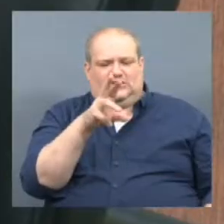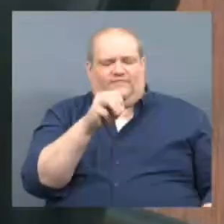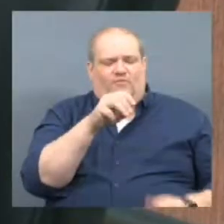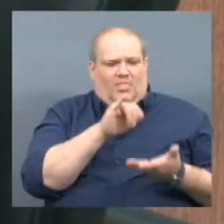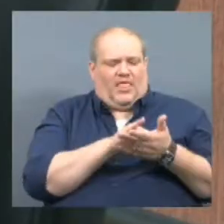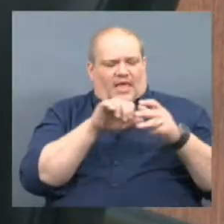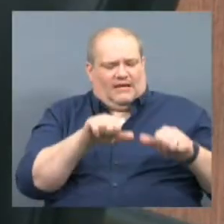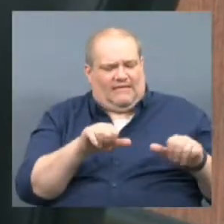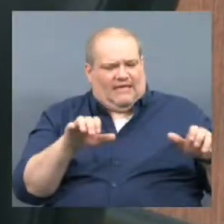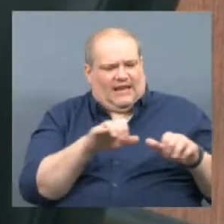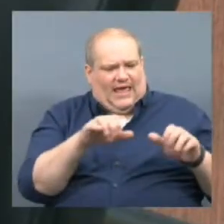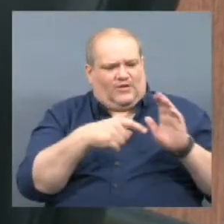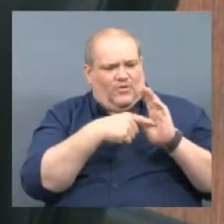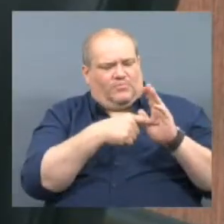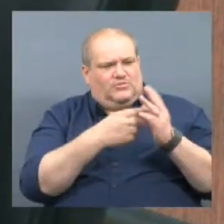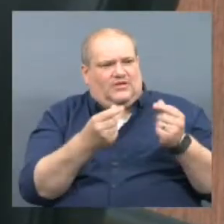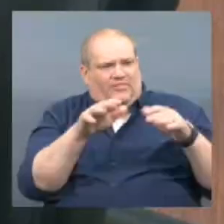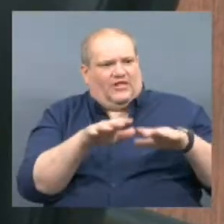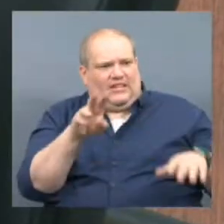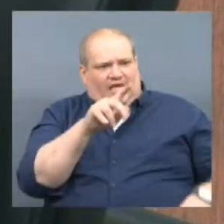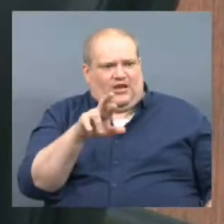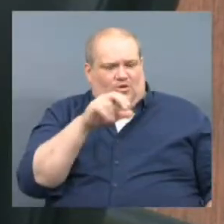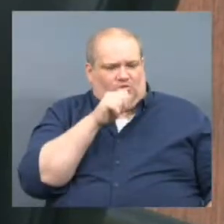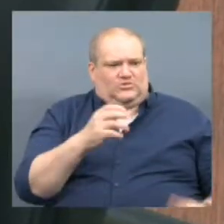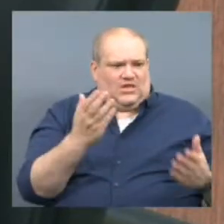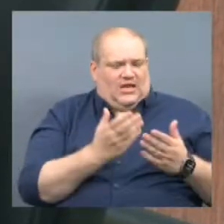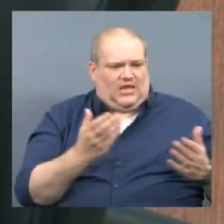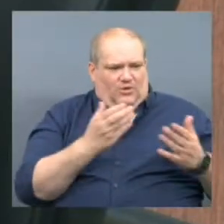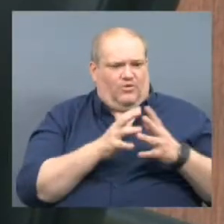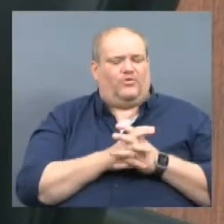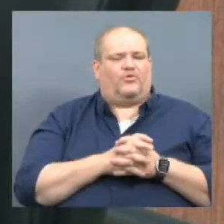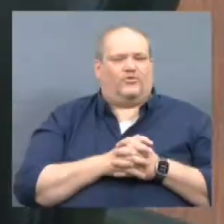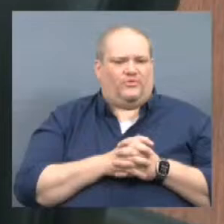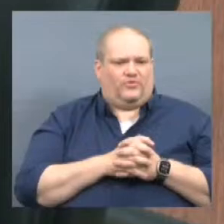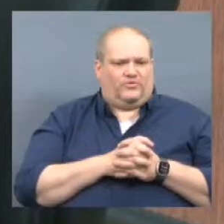can act on behalf of the landowner because the landowner's not here? Yes.